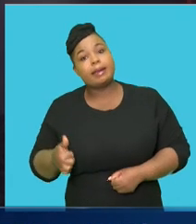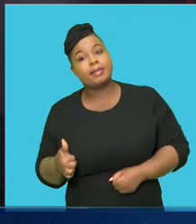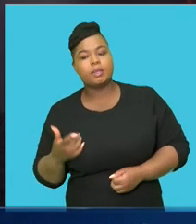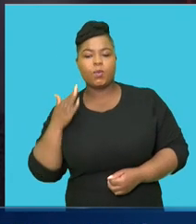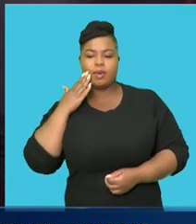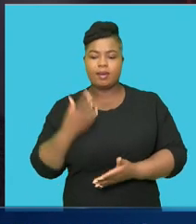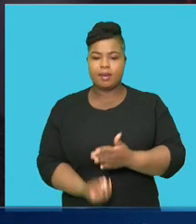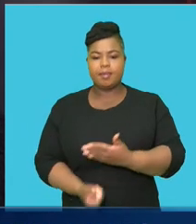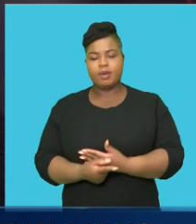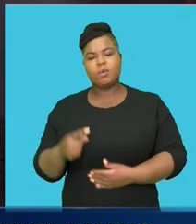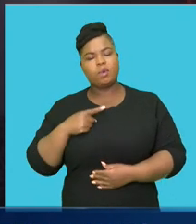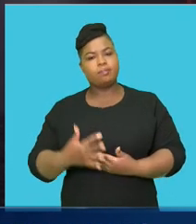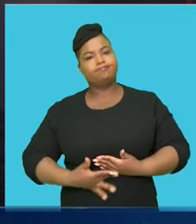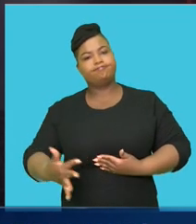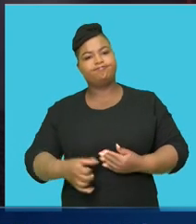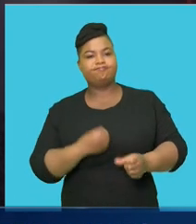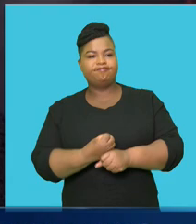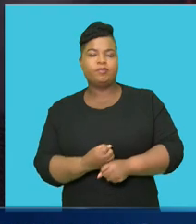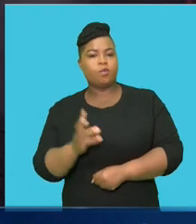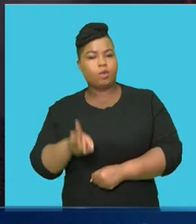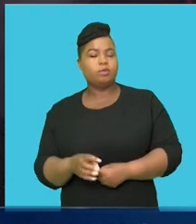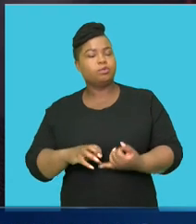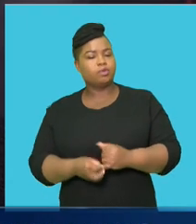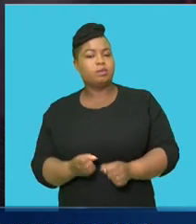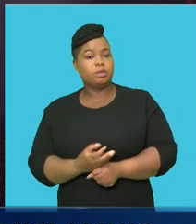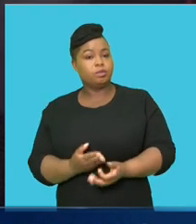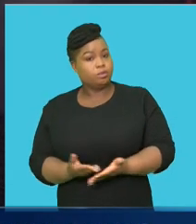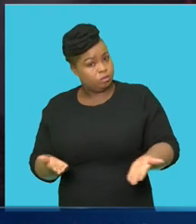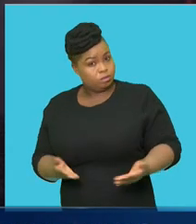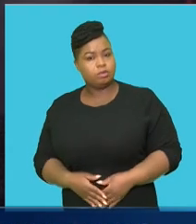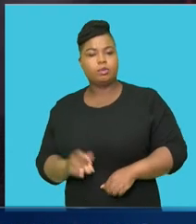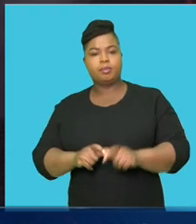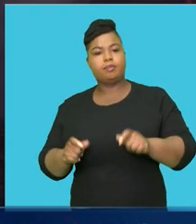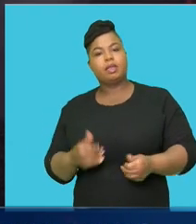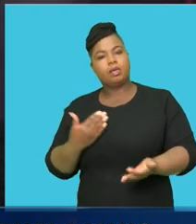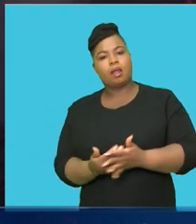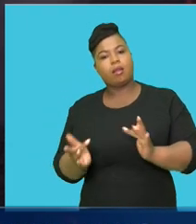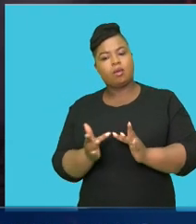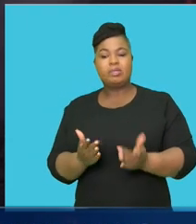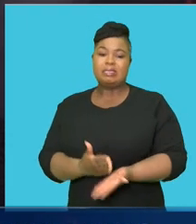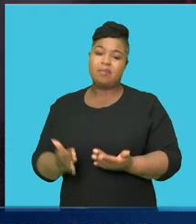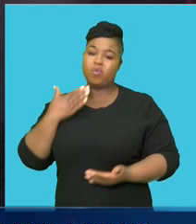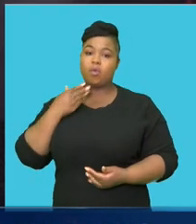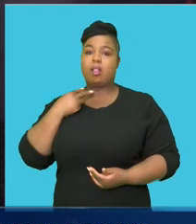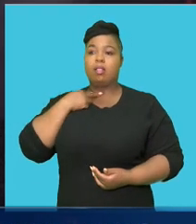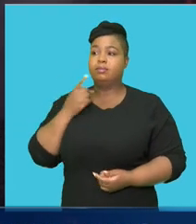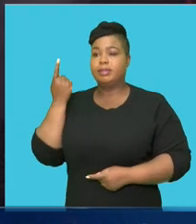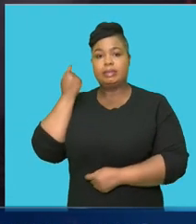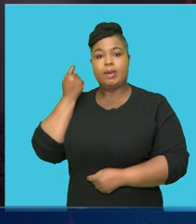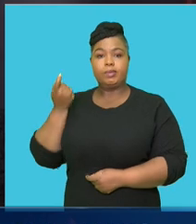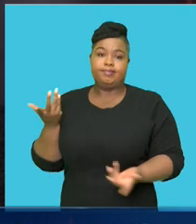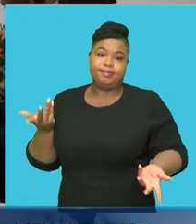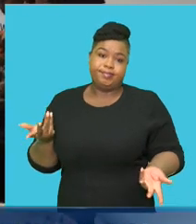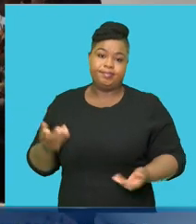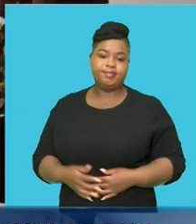is, because it happens throughout the year to basically reach people that aren't able to either go to town or aren't located in the